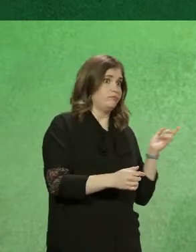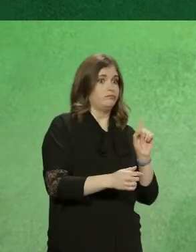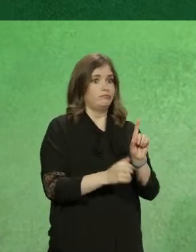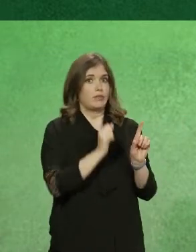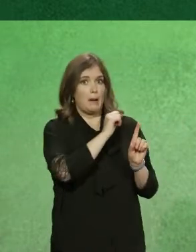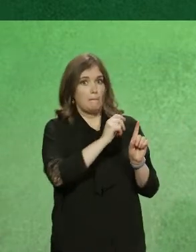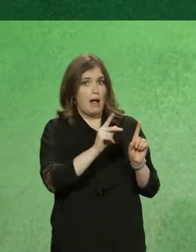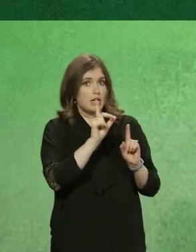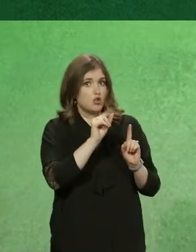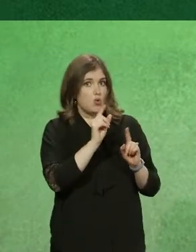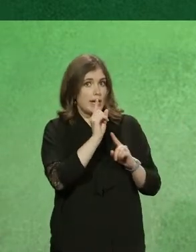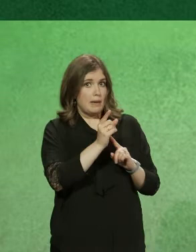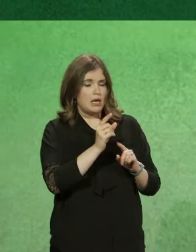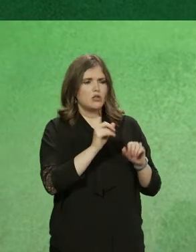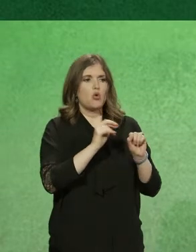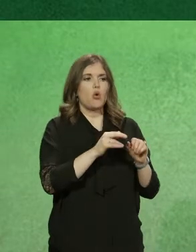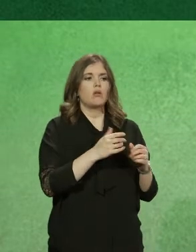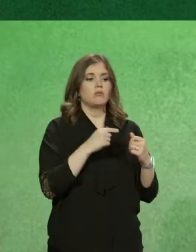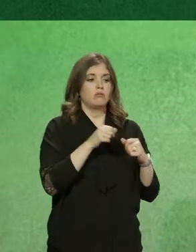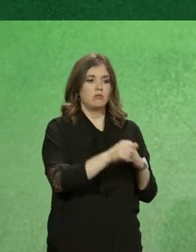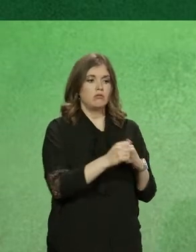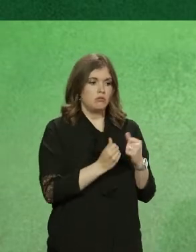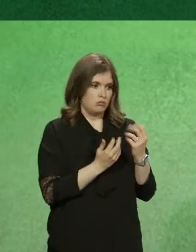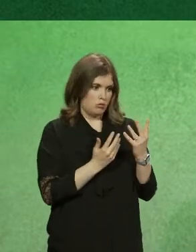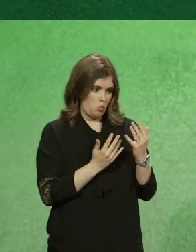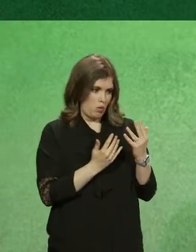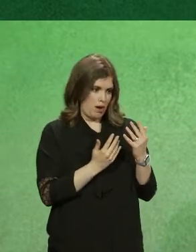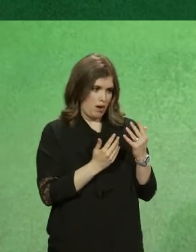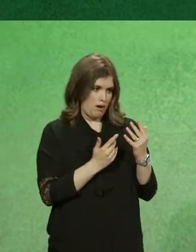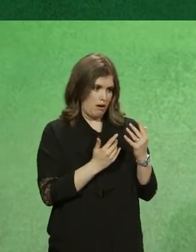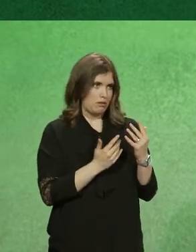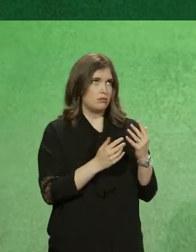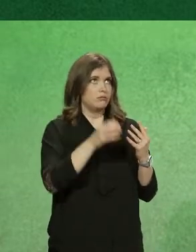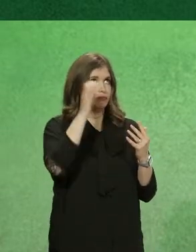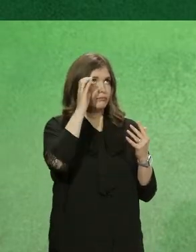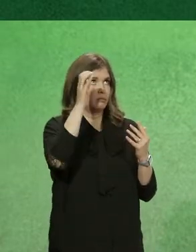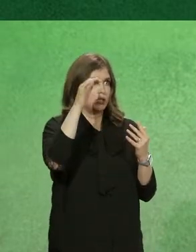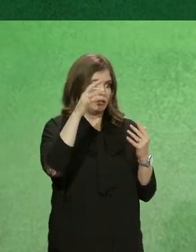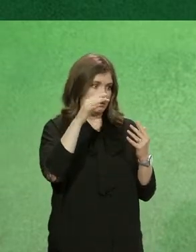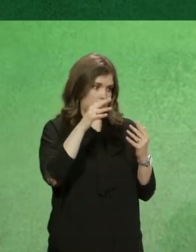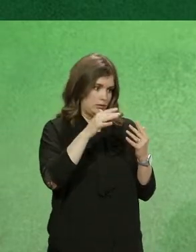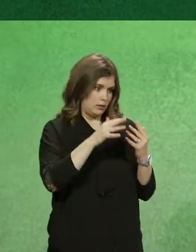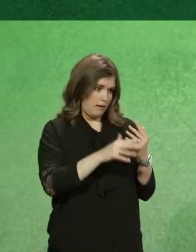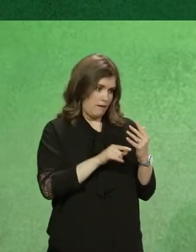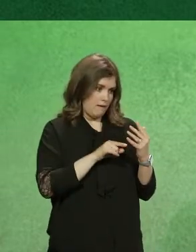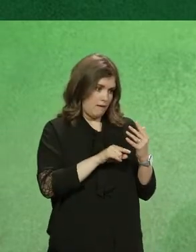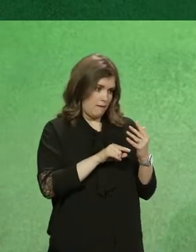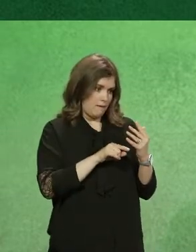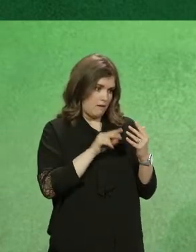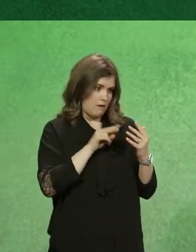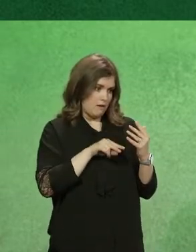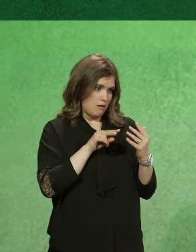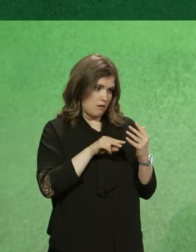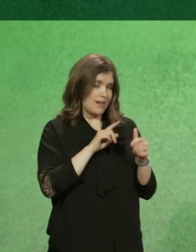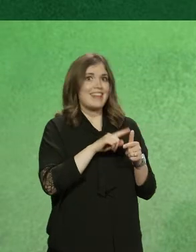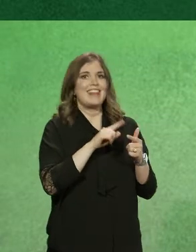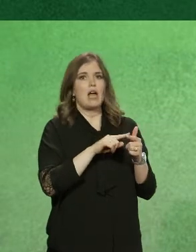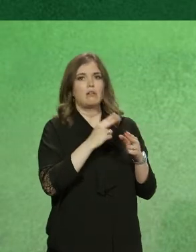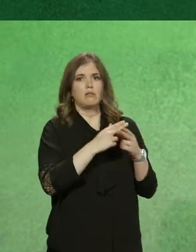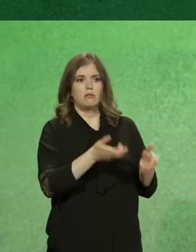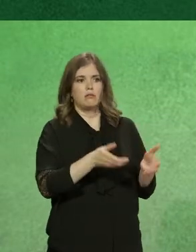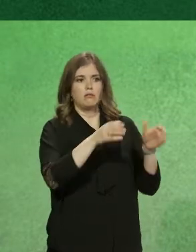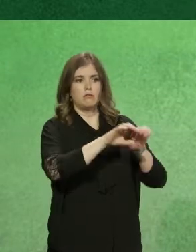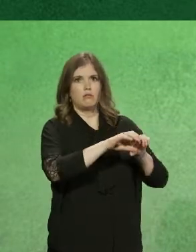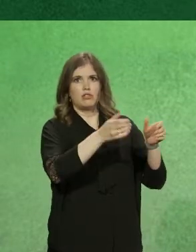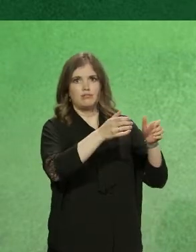to stay there and then wait until it's of heat and then crack your egg? So